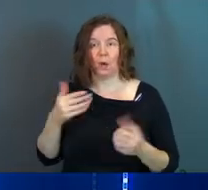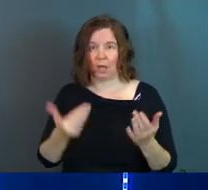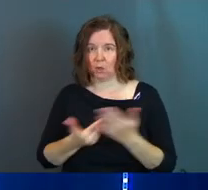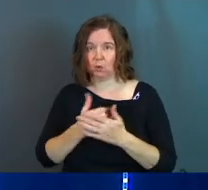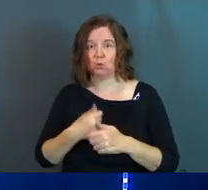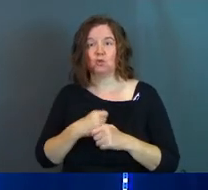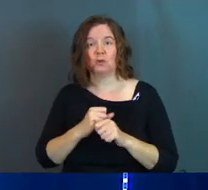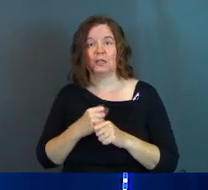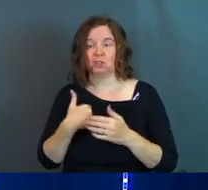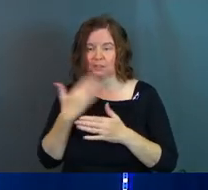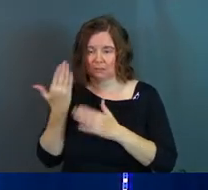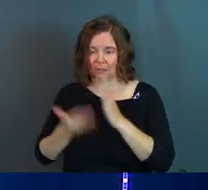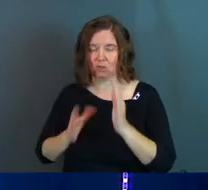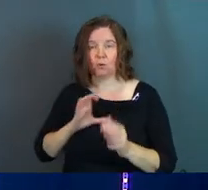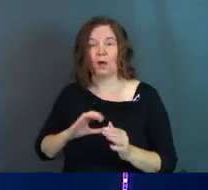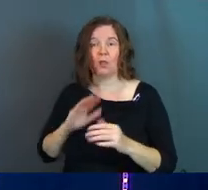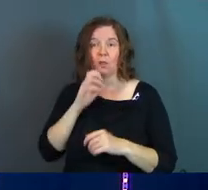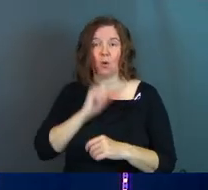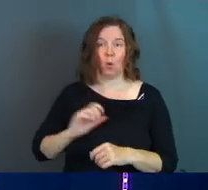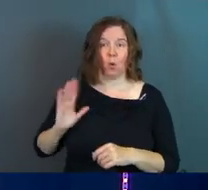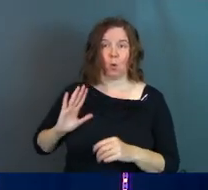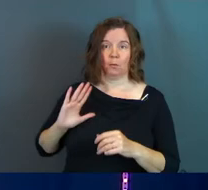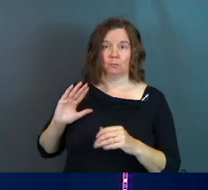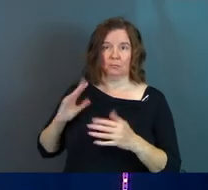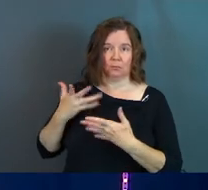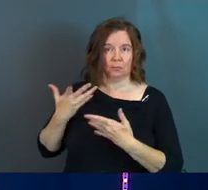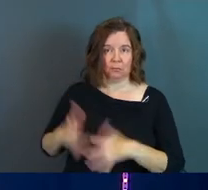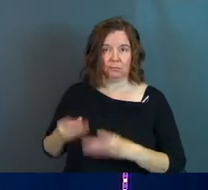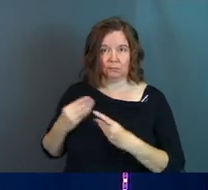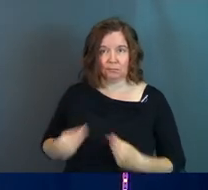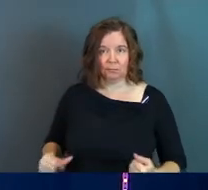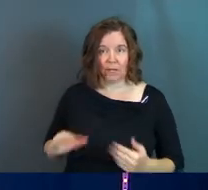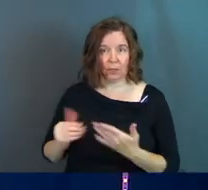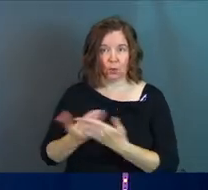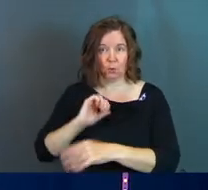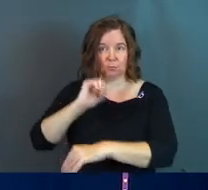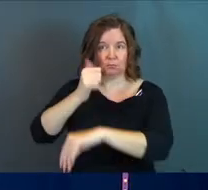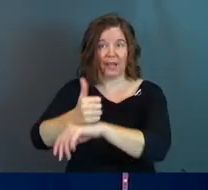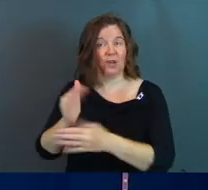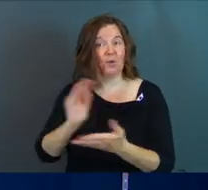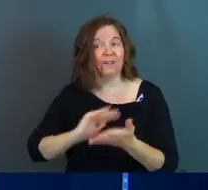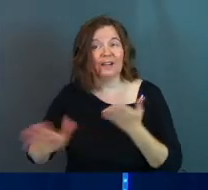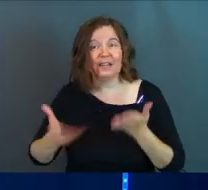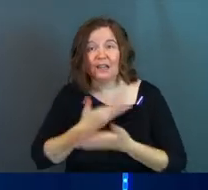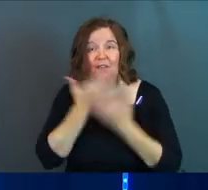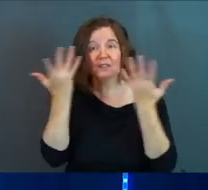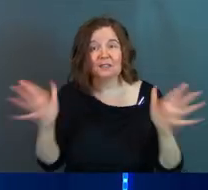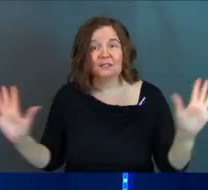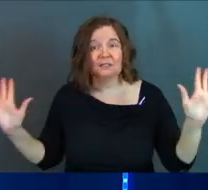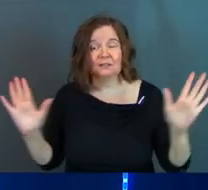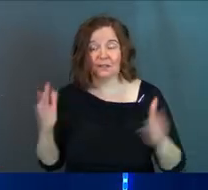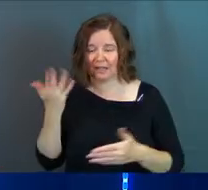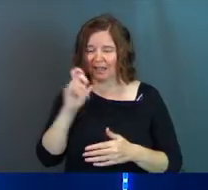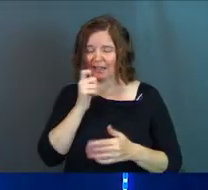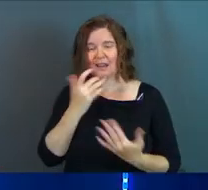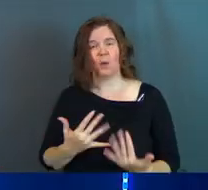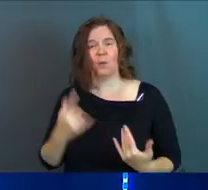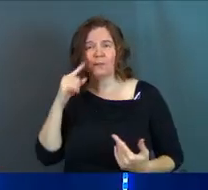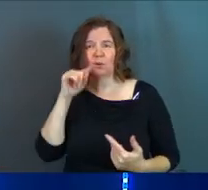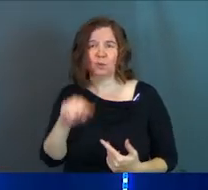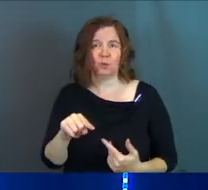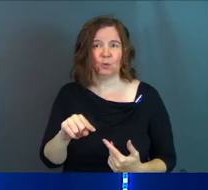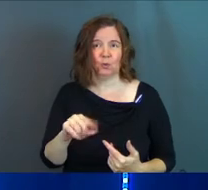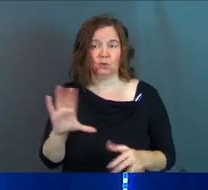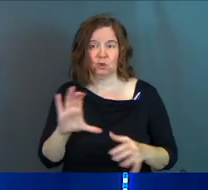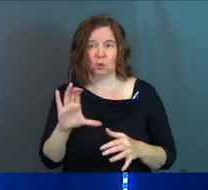new creation in Christ. Behold, the old is gone and the new has come. And you're forgiven. And God's not waiting around